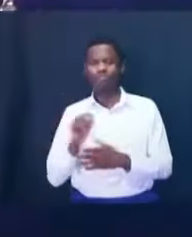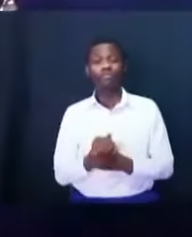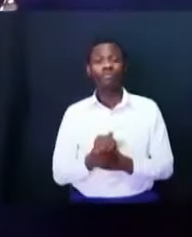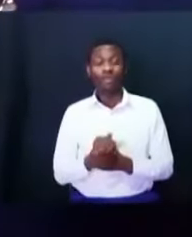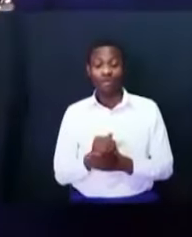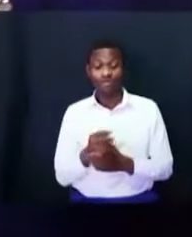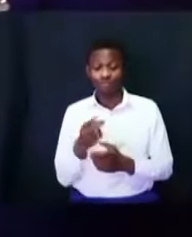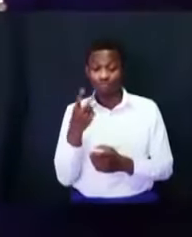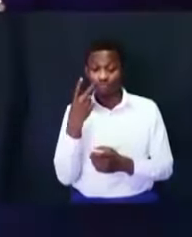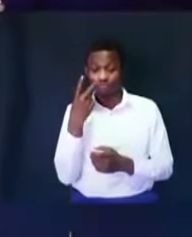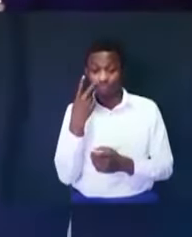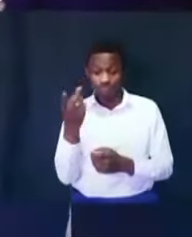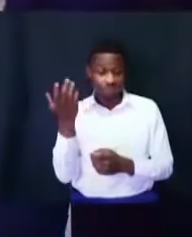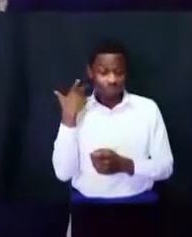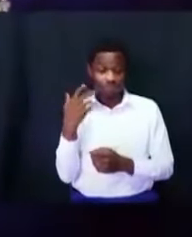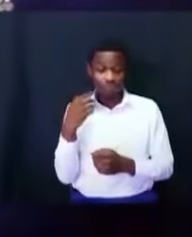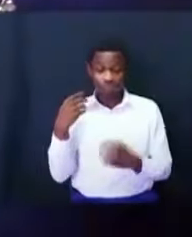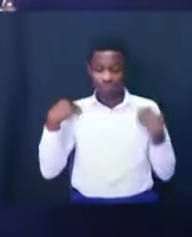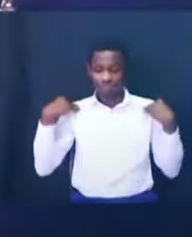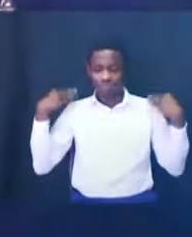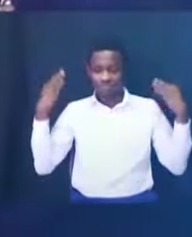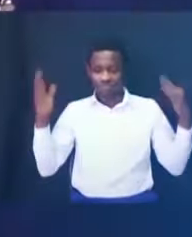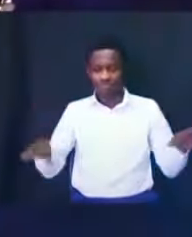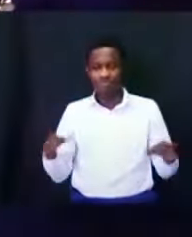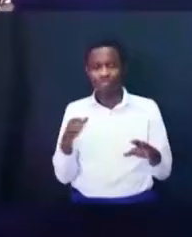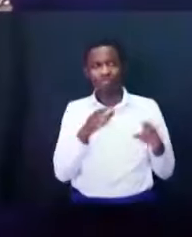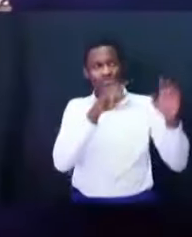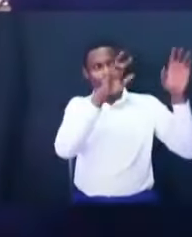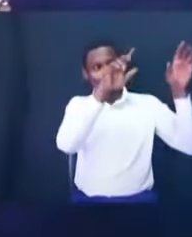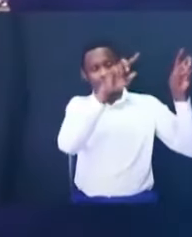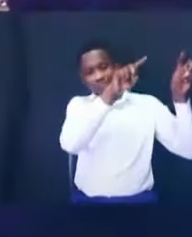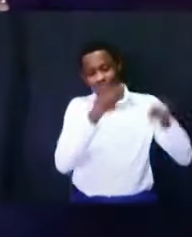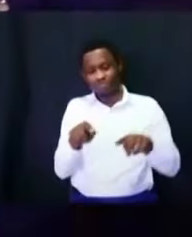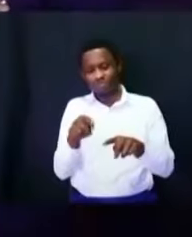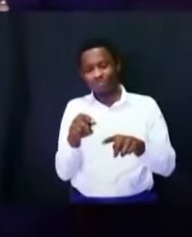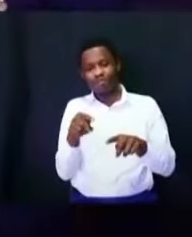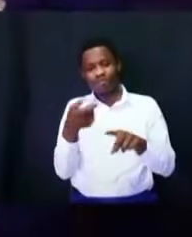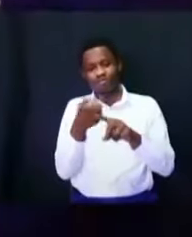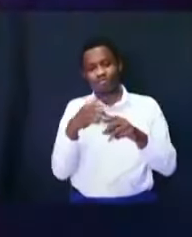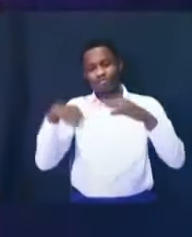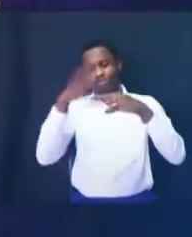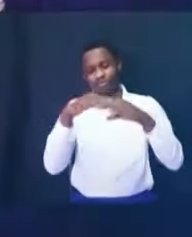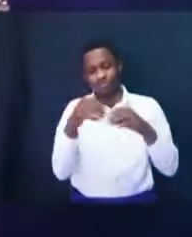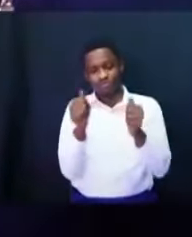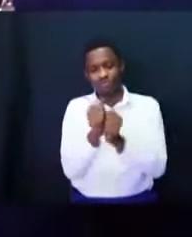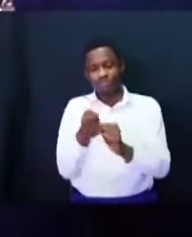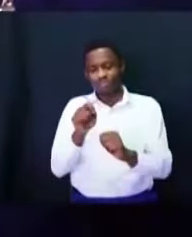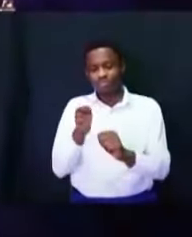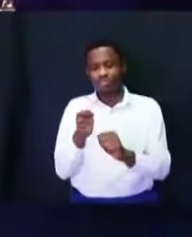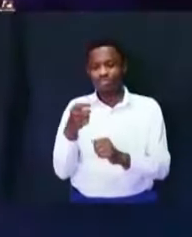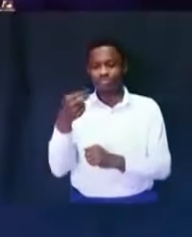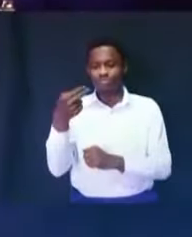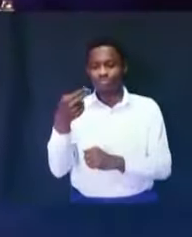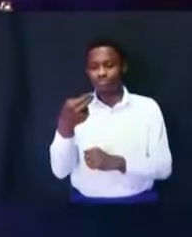of Heaven having theing to the ab and holding in